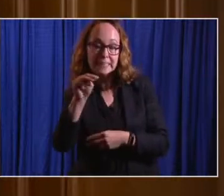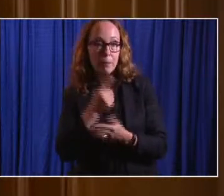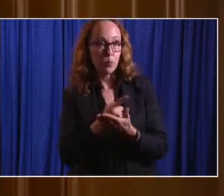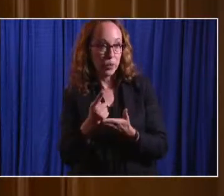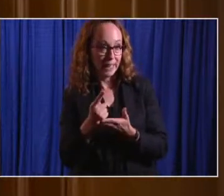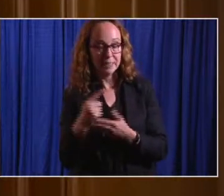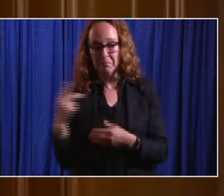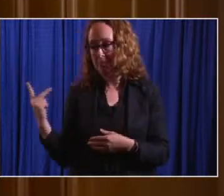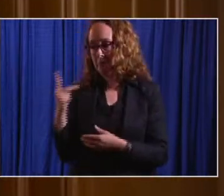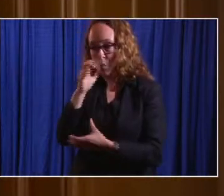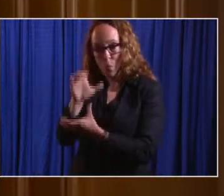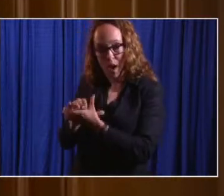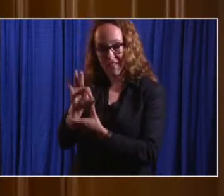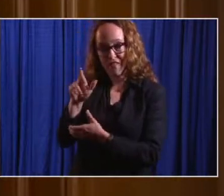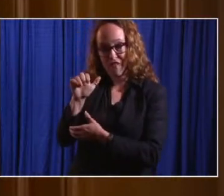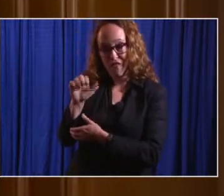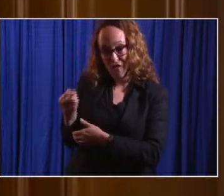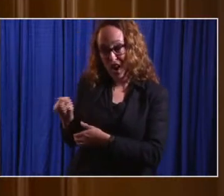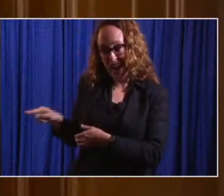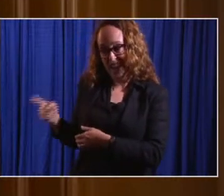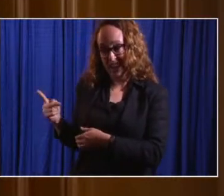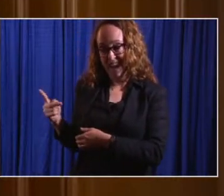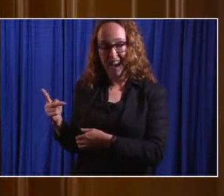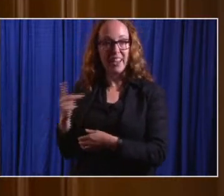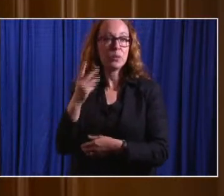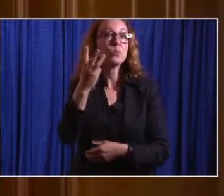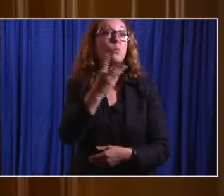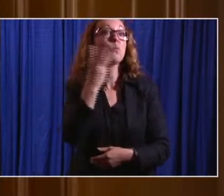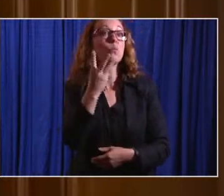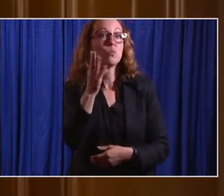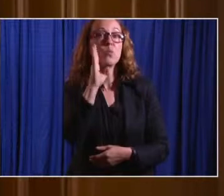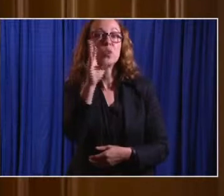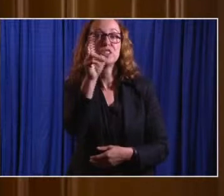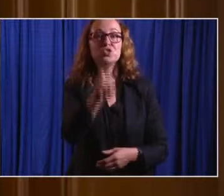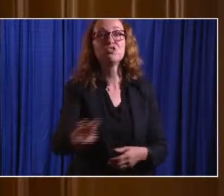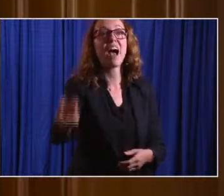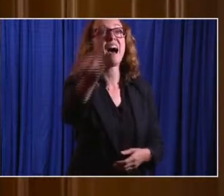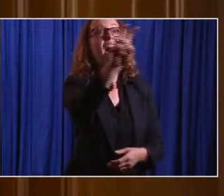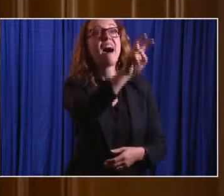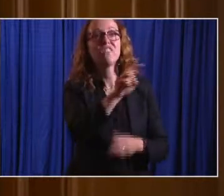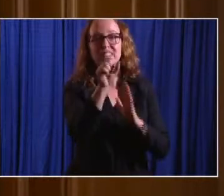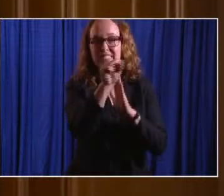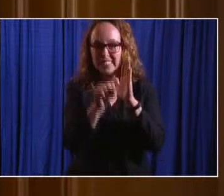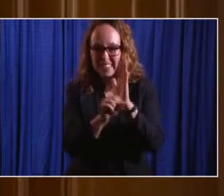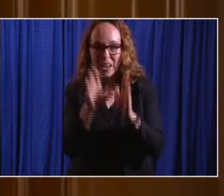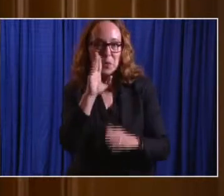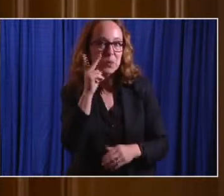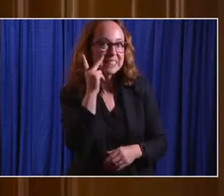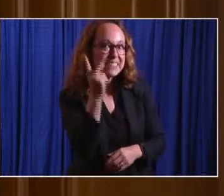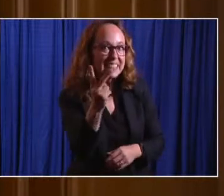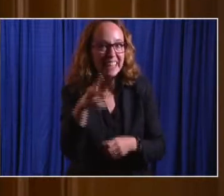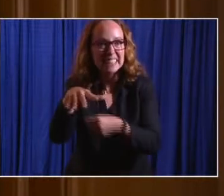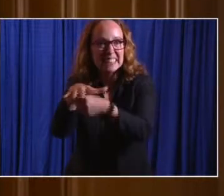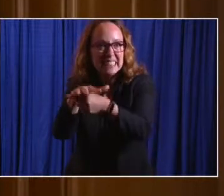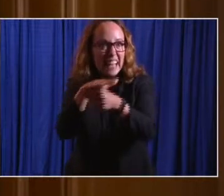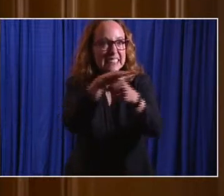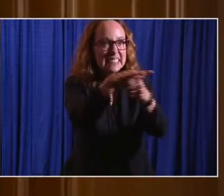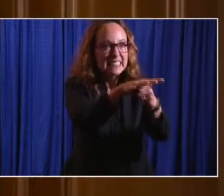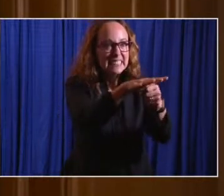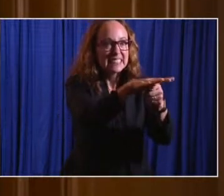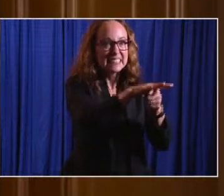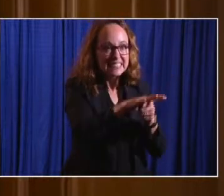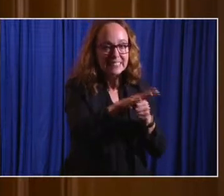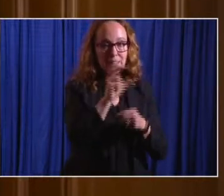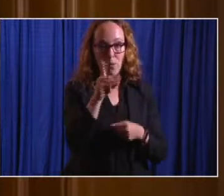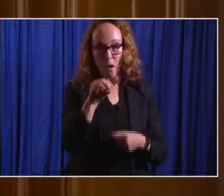will be traveling the state on Wednesday, and we're going to see some of the different sites in Ohio, but it would